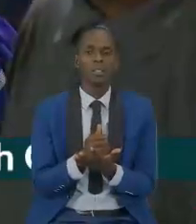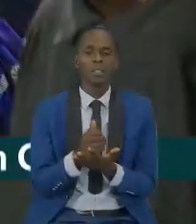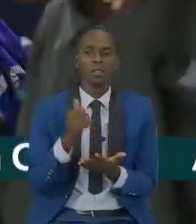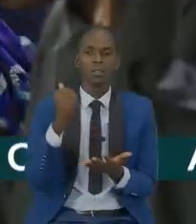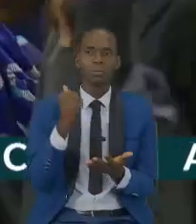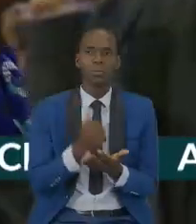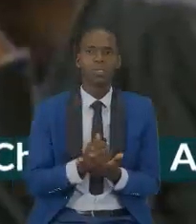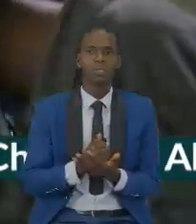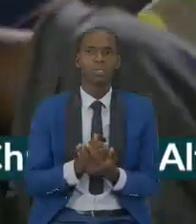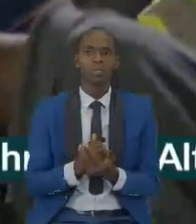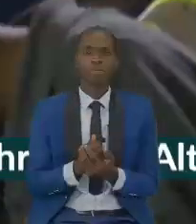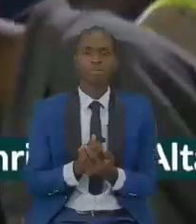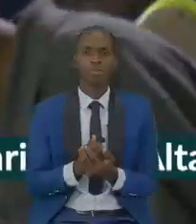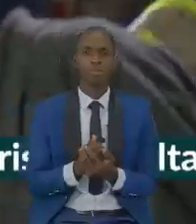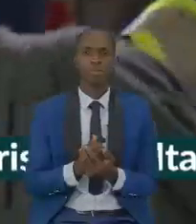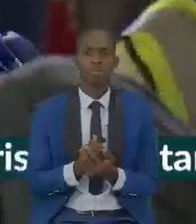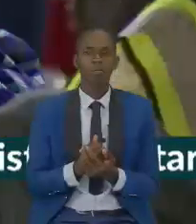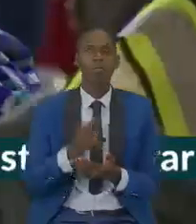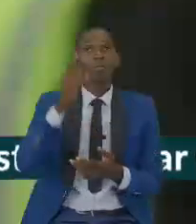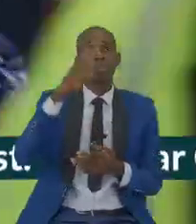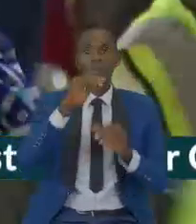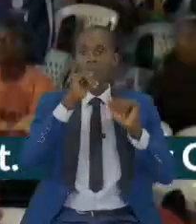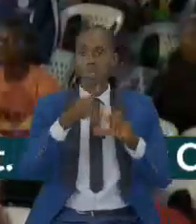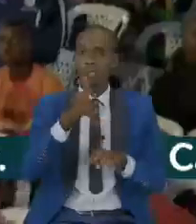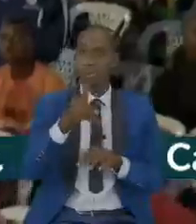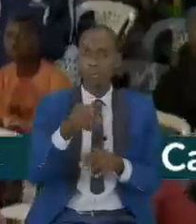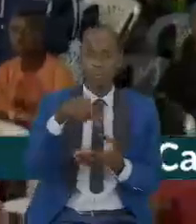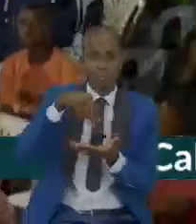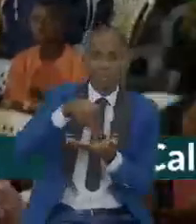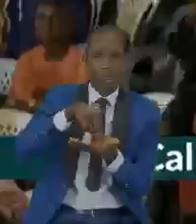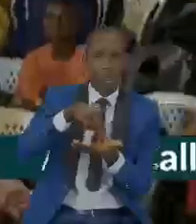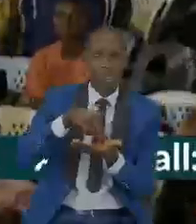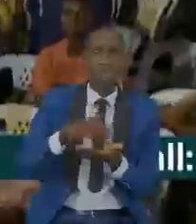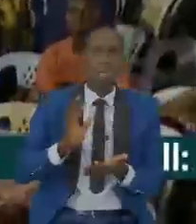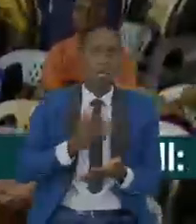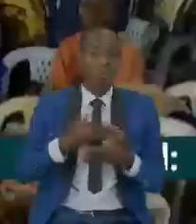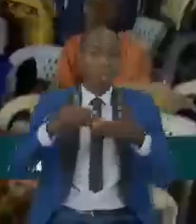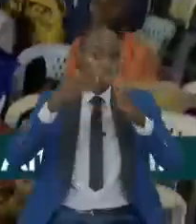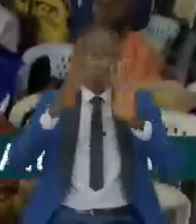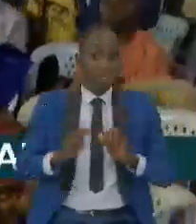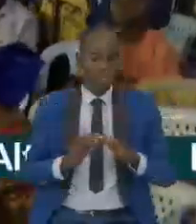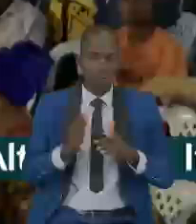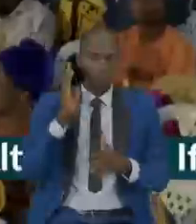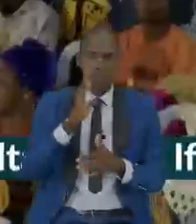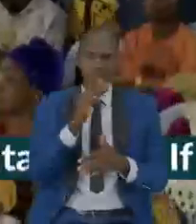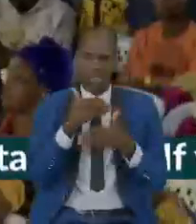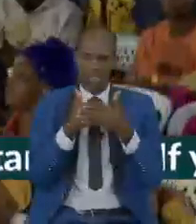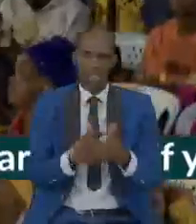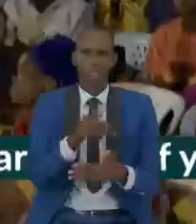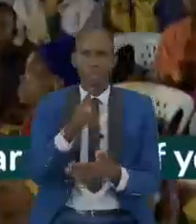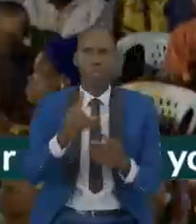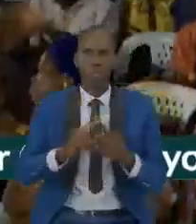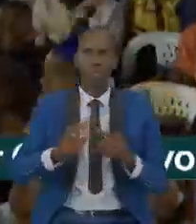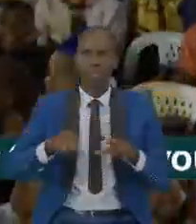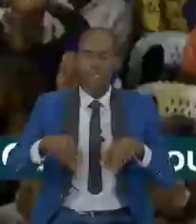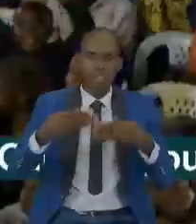Amen. God bless you. Keep on standing. Our counselors are there, and the counselors will, you know,